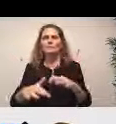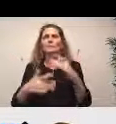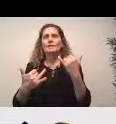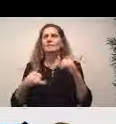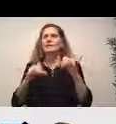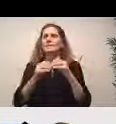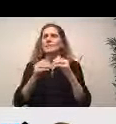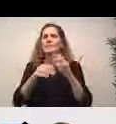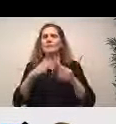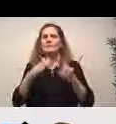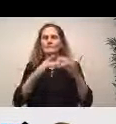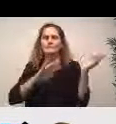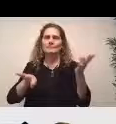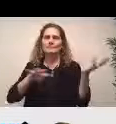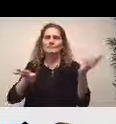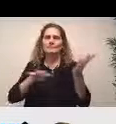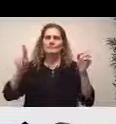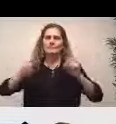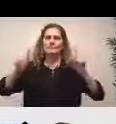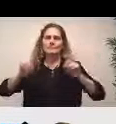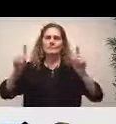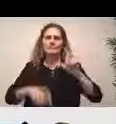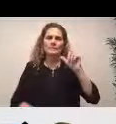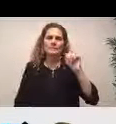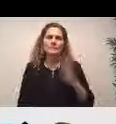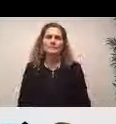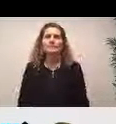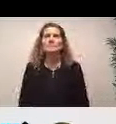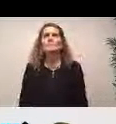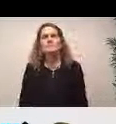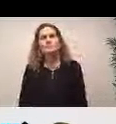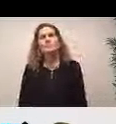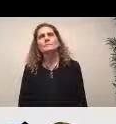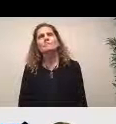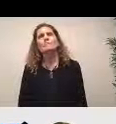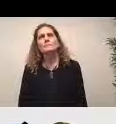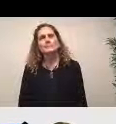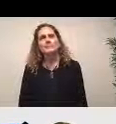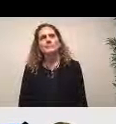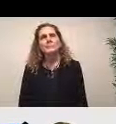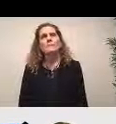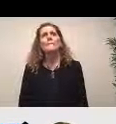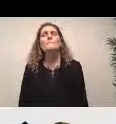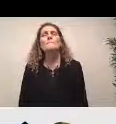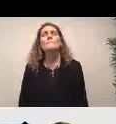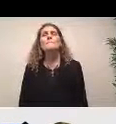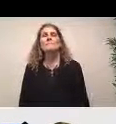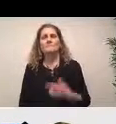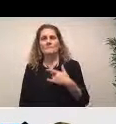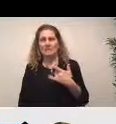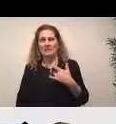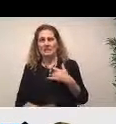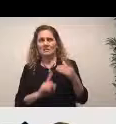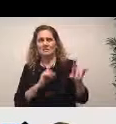exposure, if you want to test, please get a test. We are seeing some positives in the 14-day trend. It